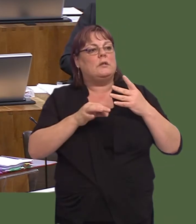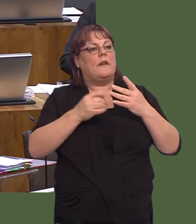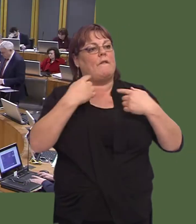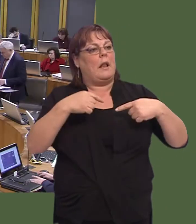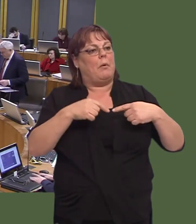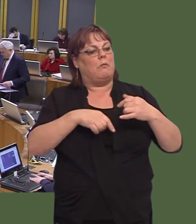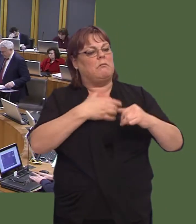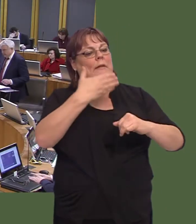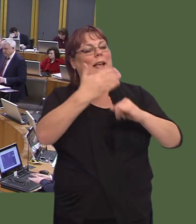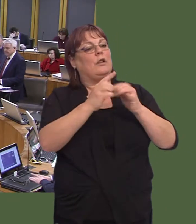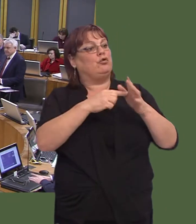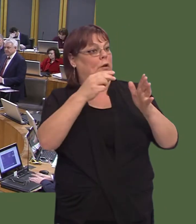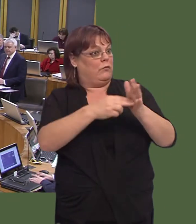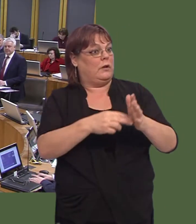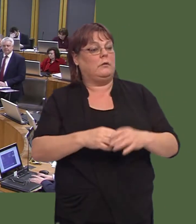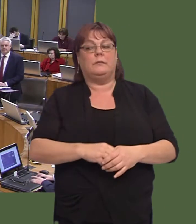January.